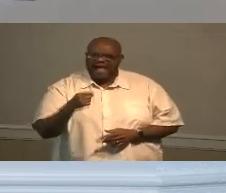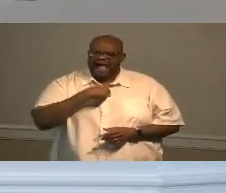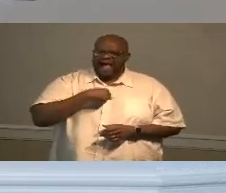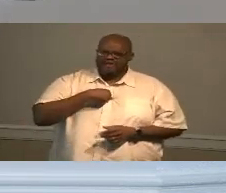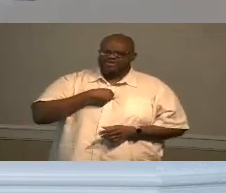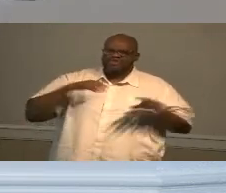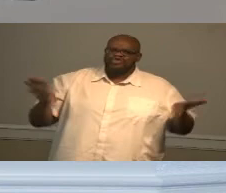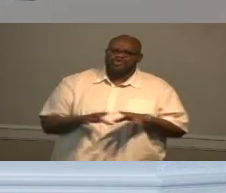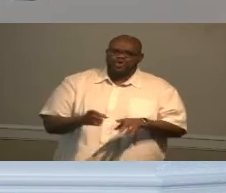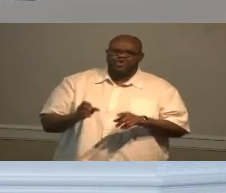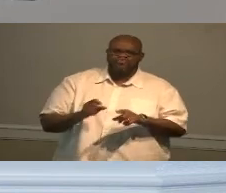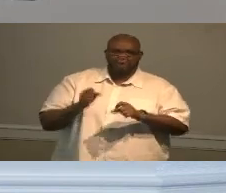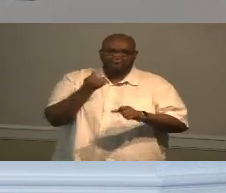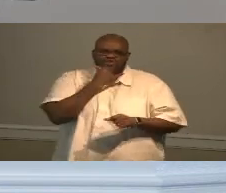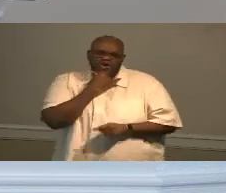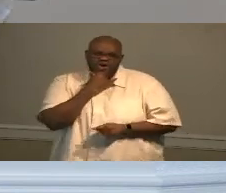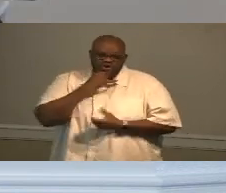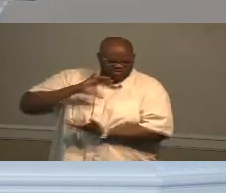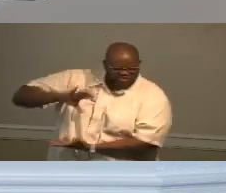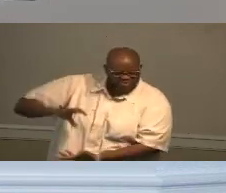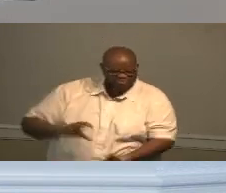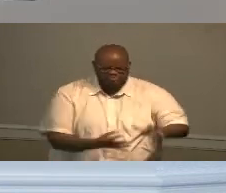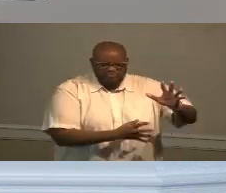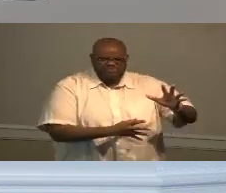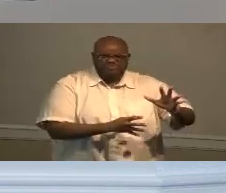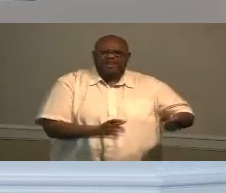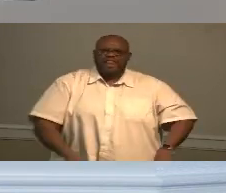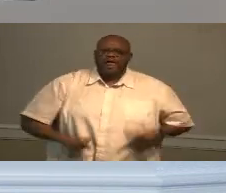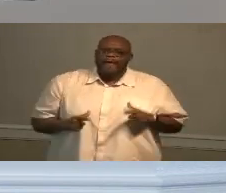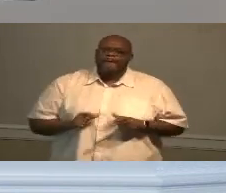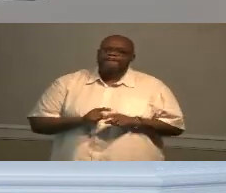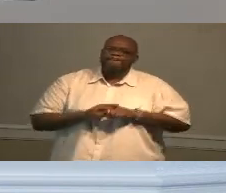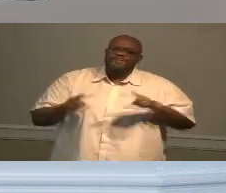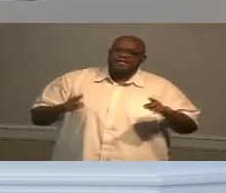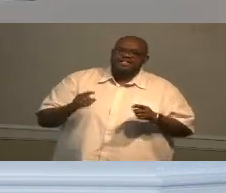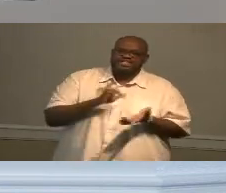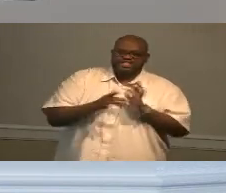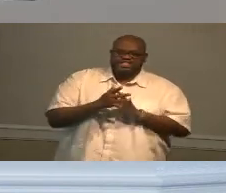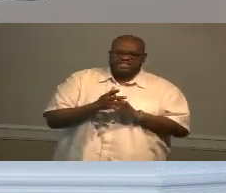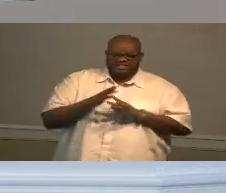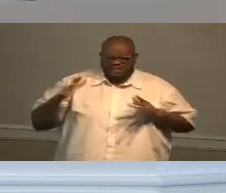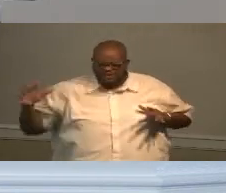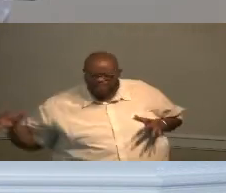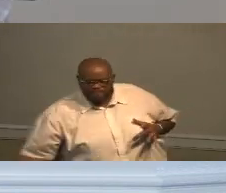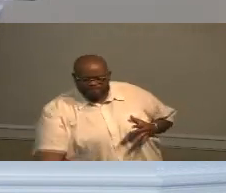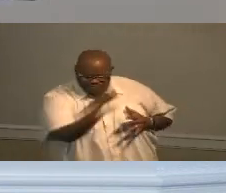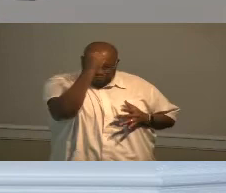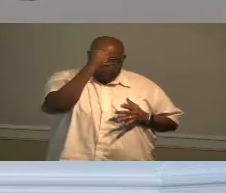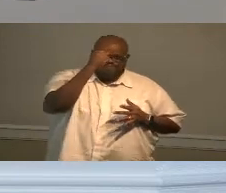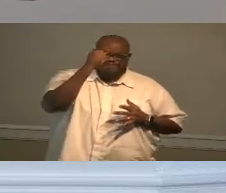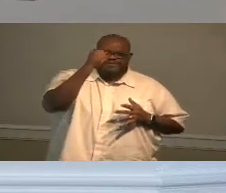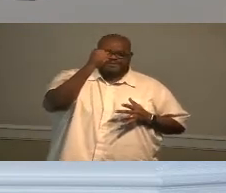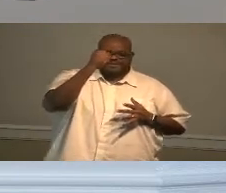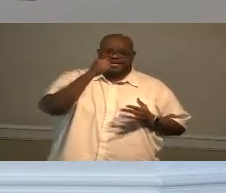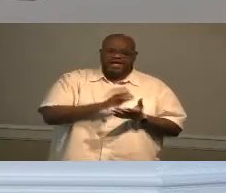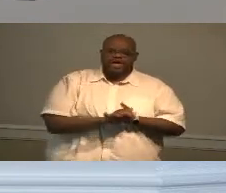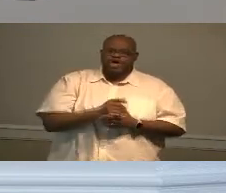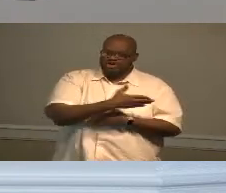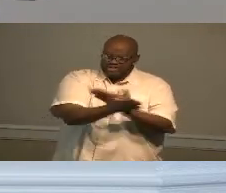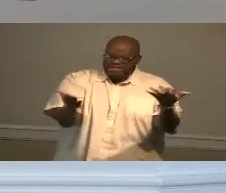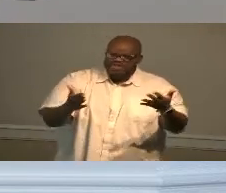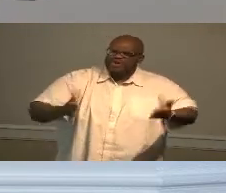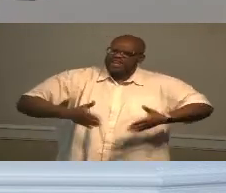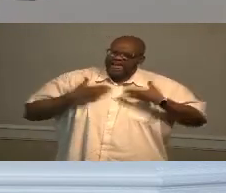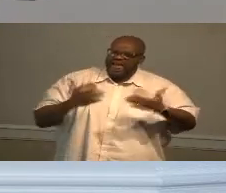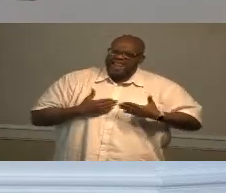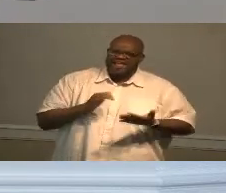me. When I was messed up, mixed up, and tore up from the floor up, he caught me. Aren't you glad he caught